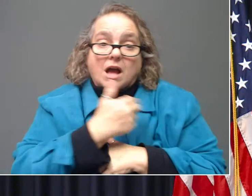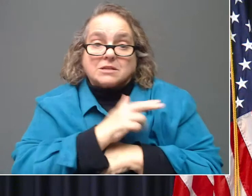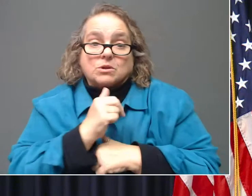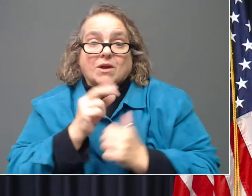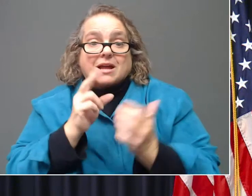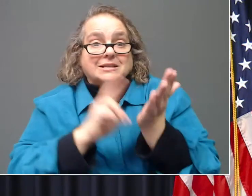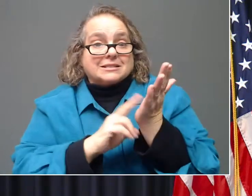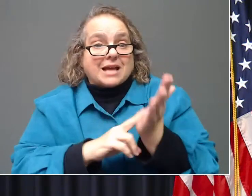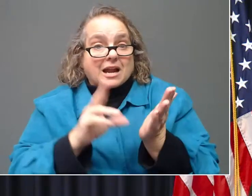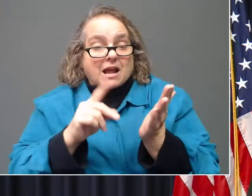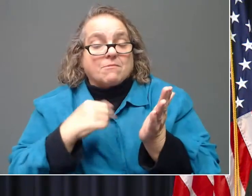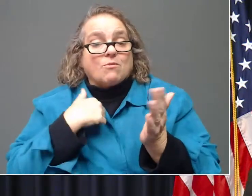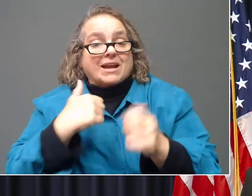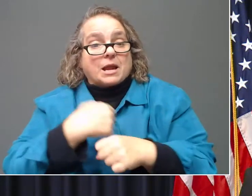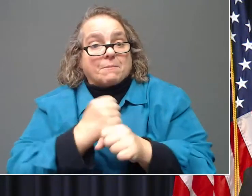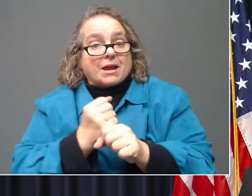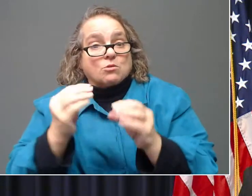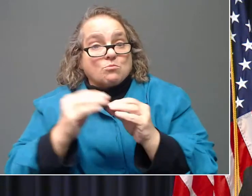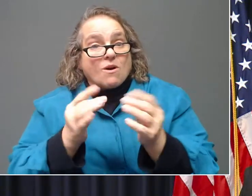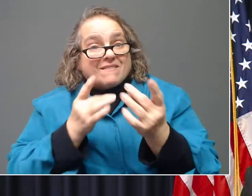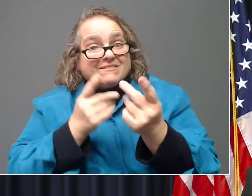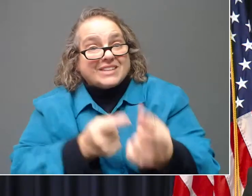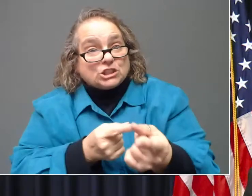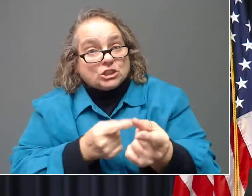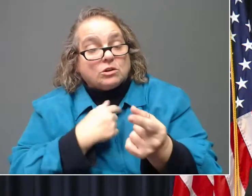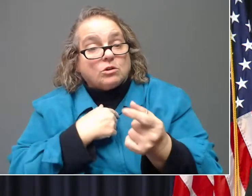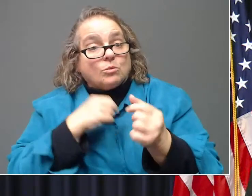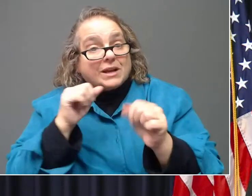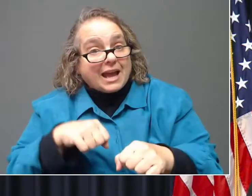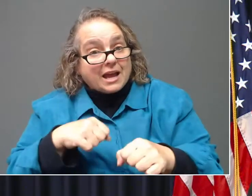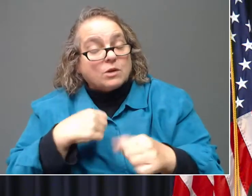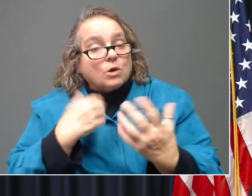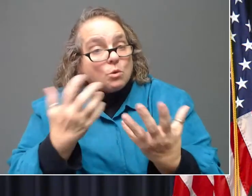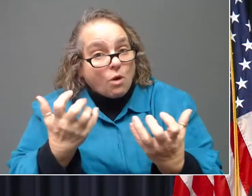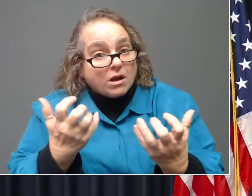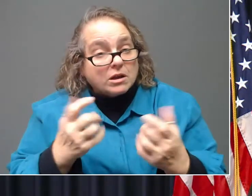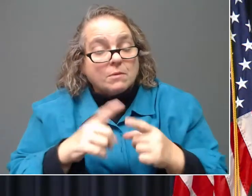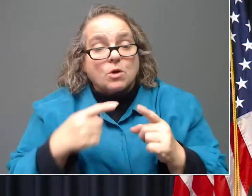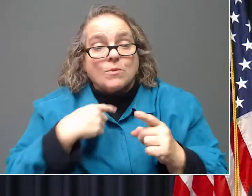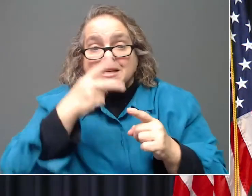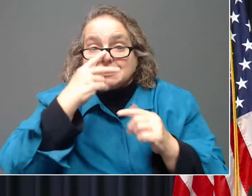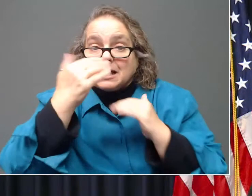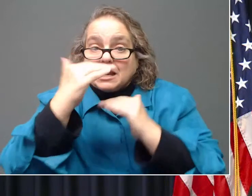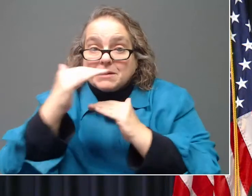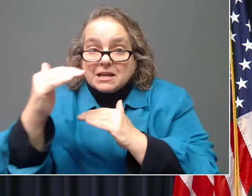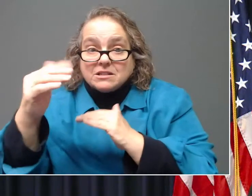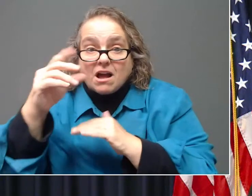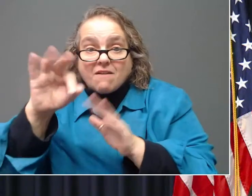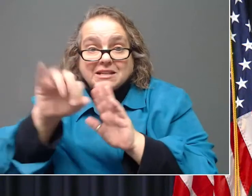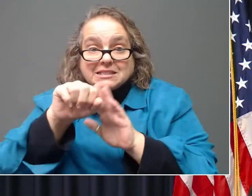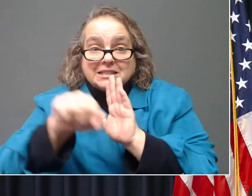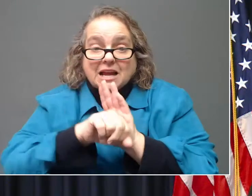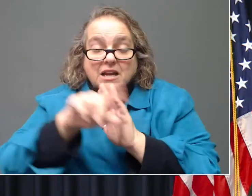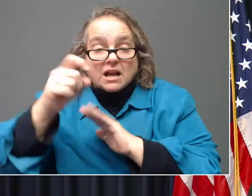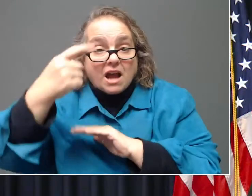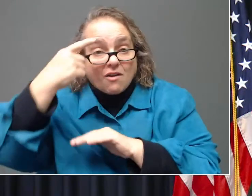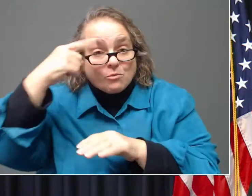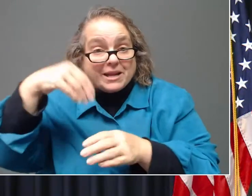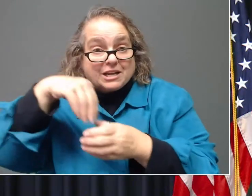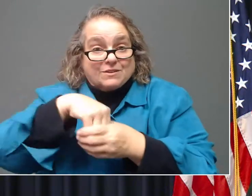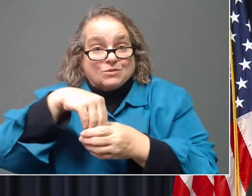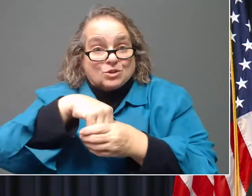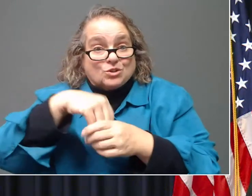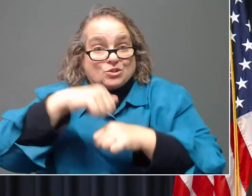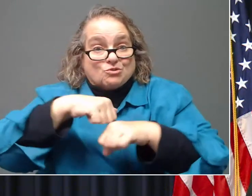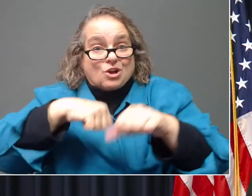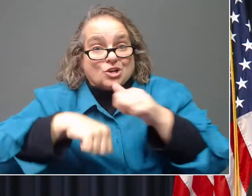that more efficient as we move forward, we want to, but we have seen the limitations of state government infrastructure as far as